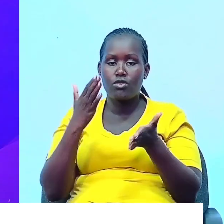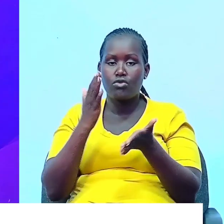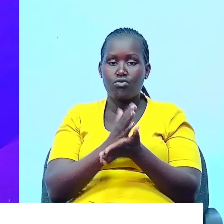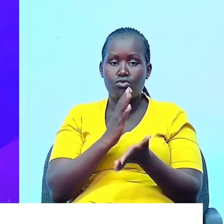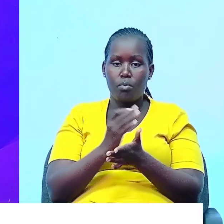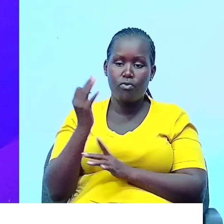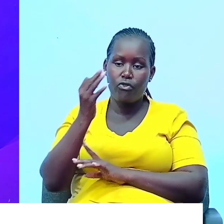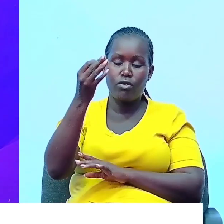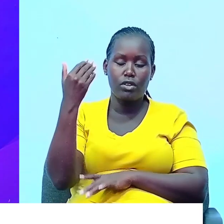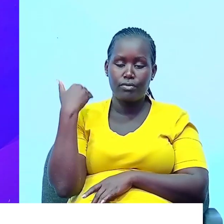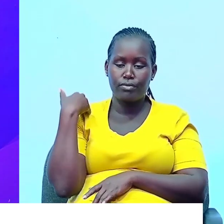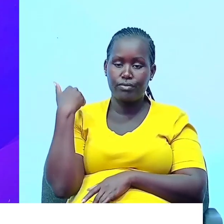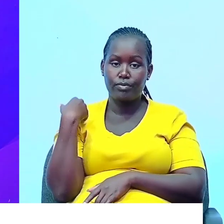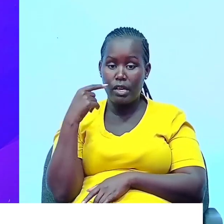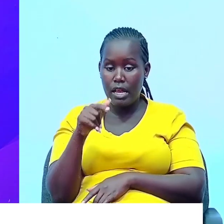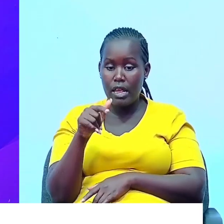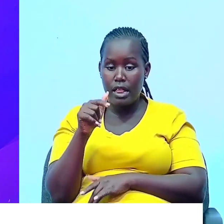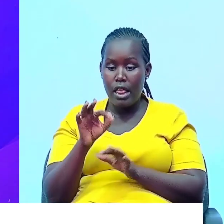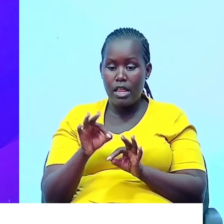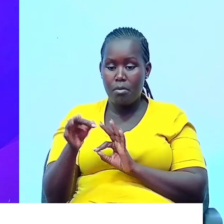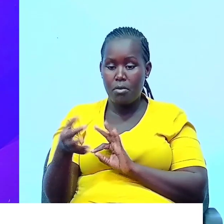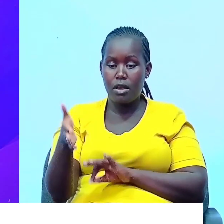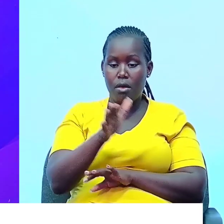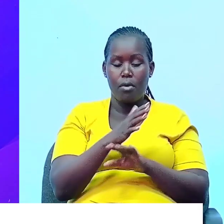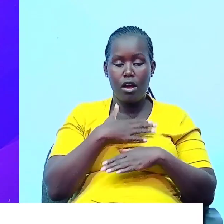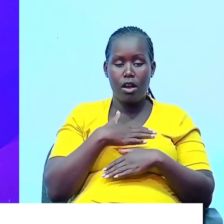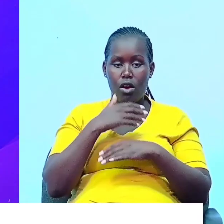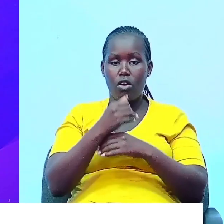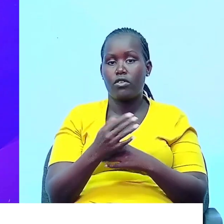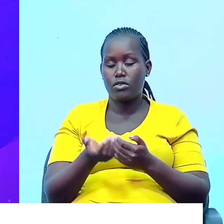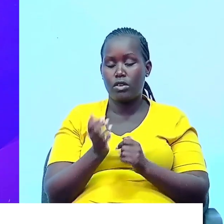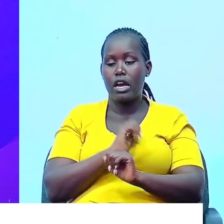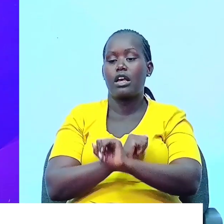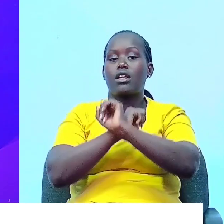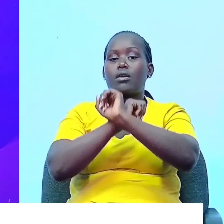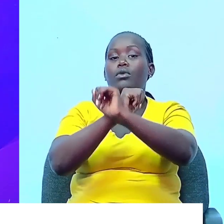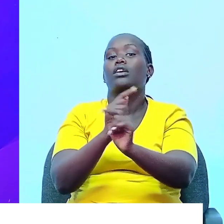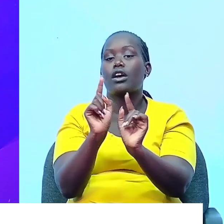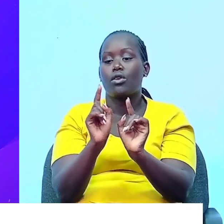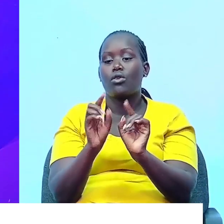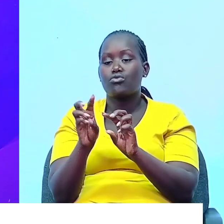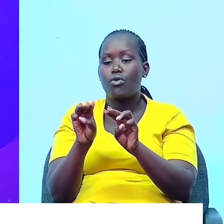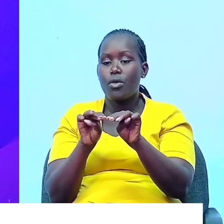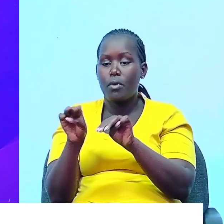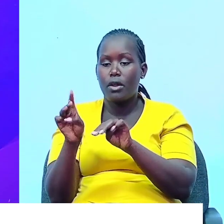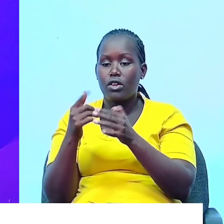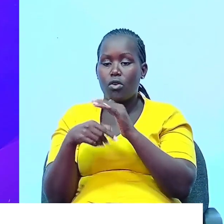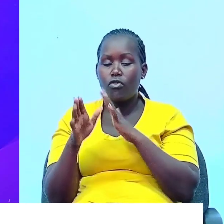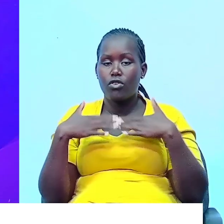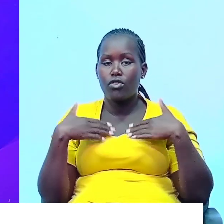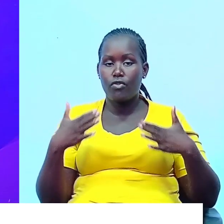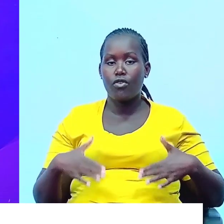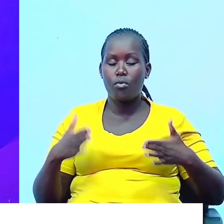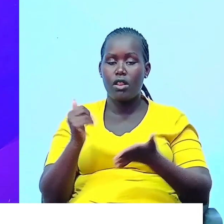disruptions. These measures restored confidence in the protection and management of humanitarian